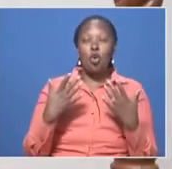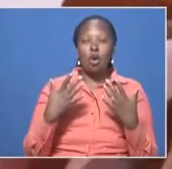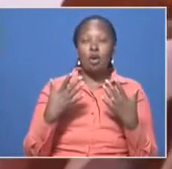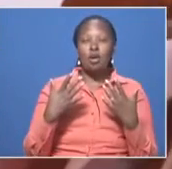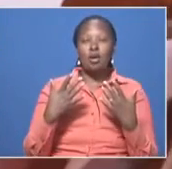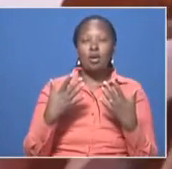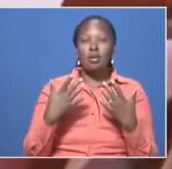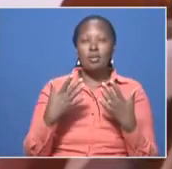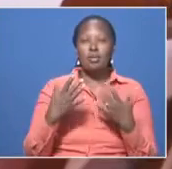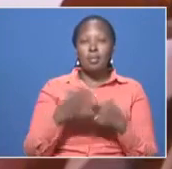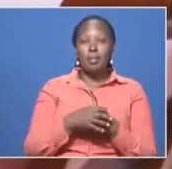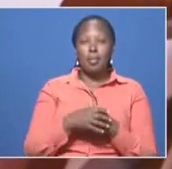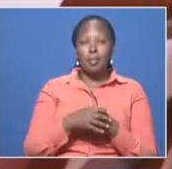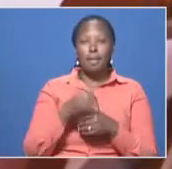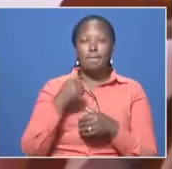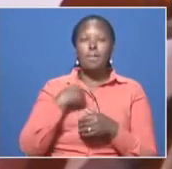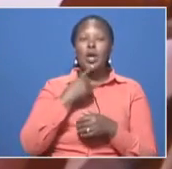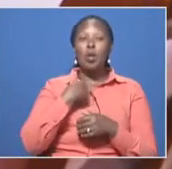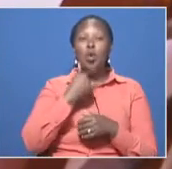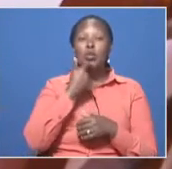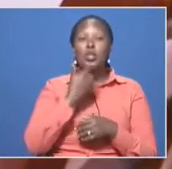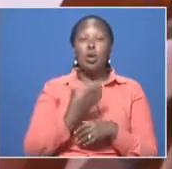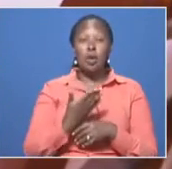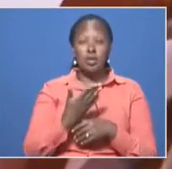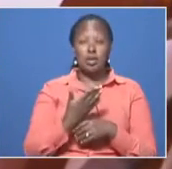Well, I would say